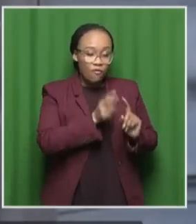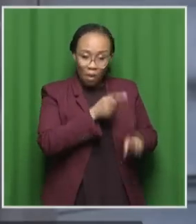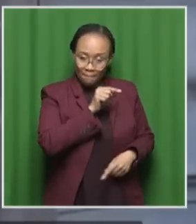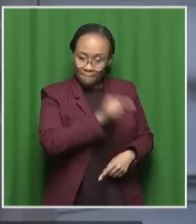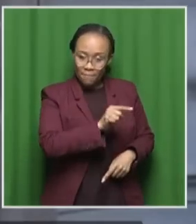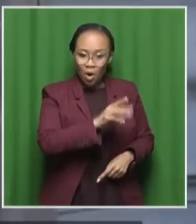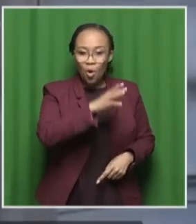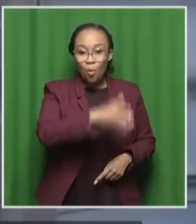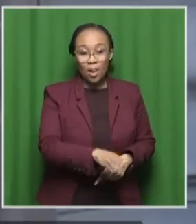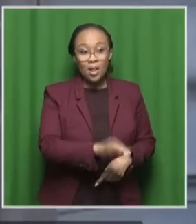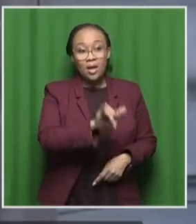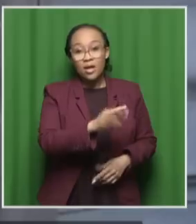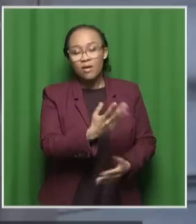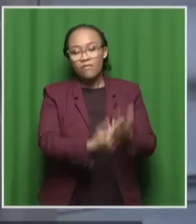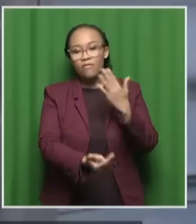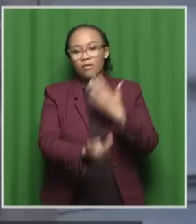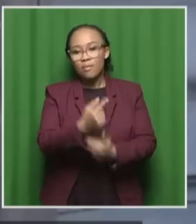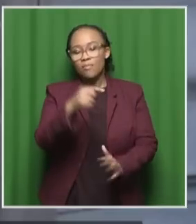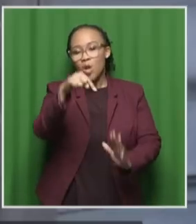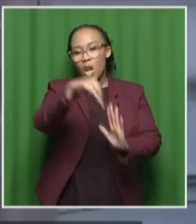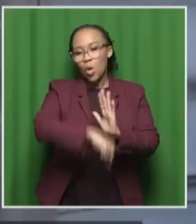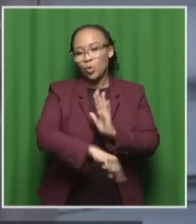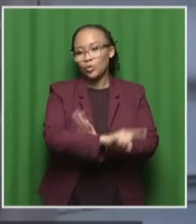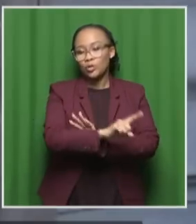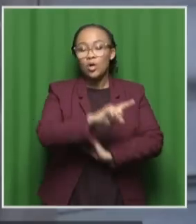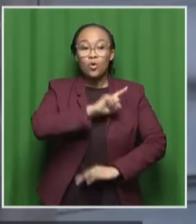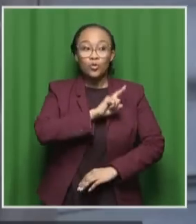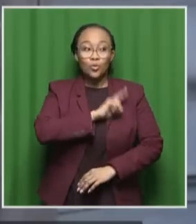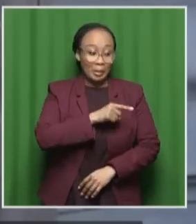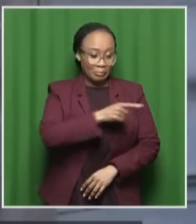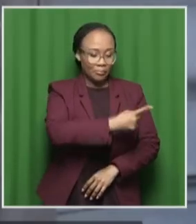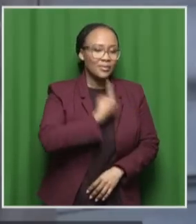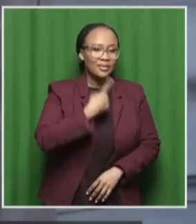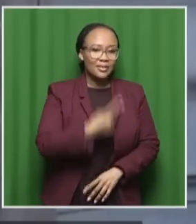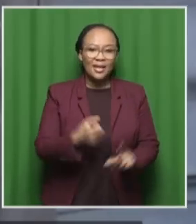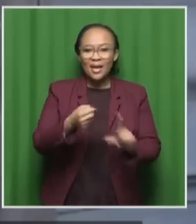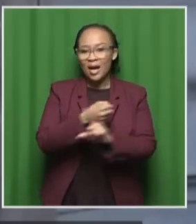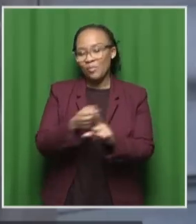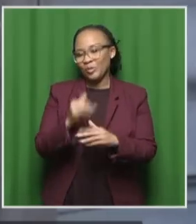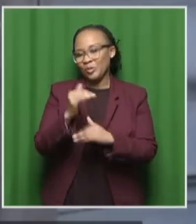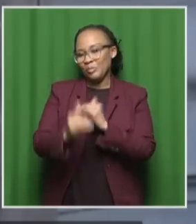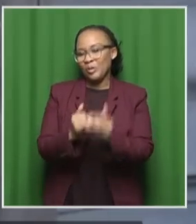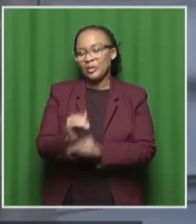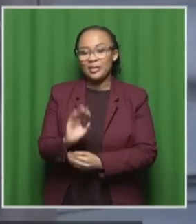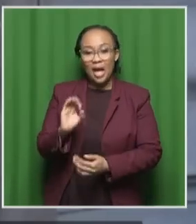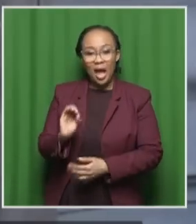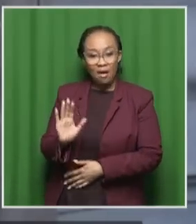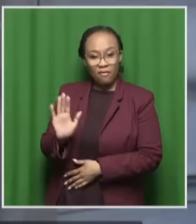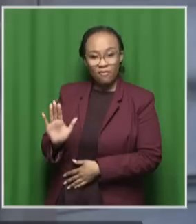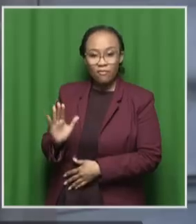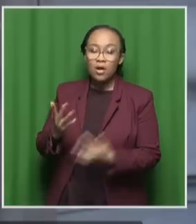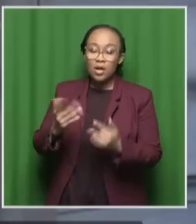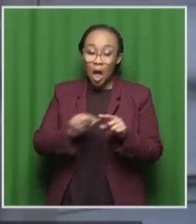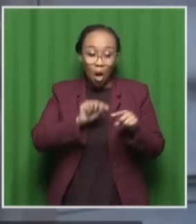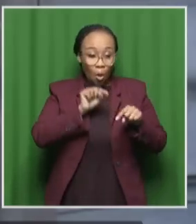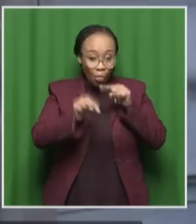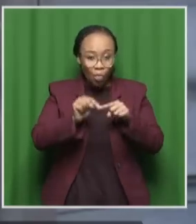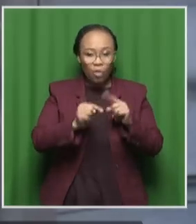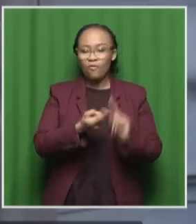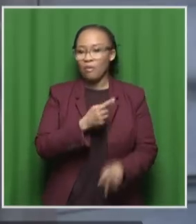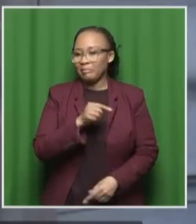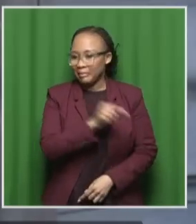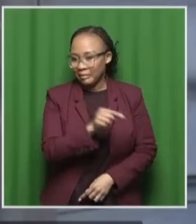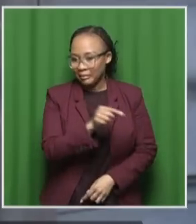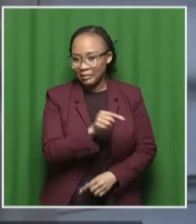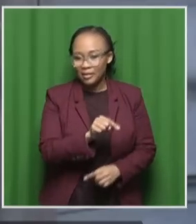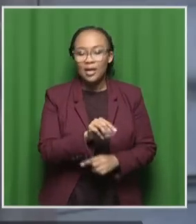they lose this application, arguing that it is an abuse of process and a vexatious litigation by the MK party. We expect that this